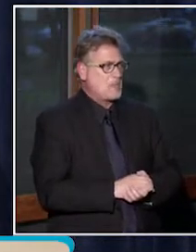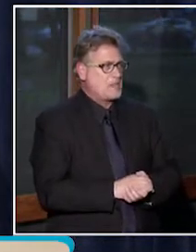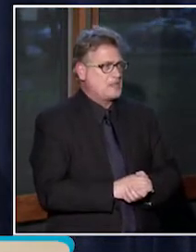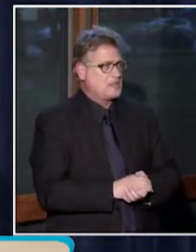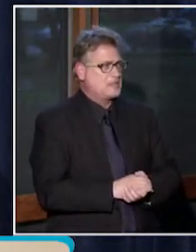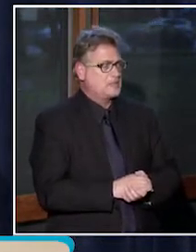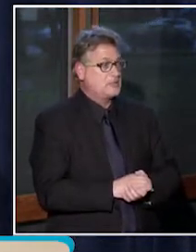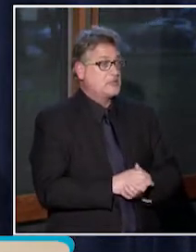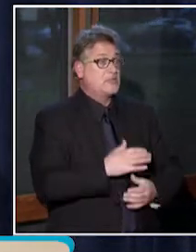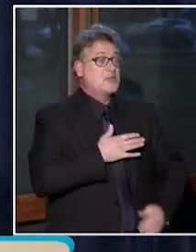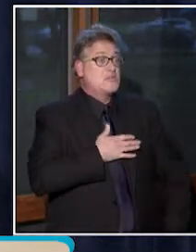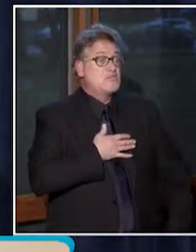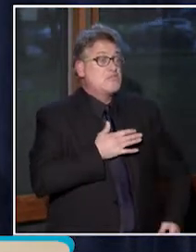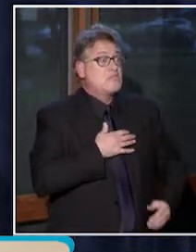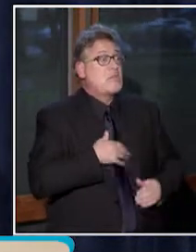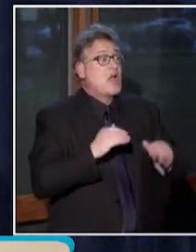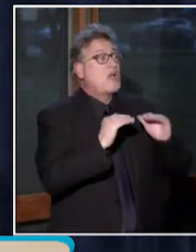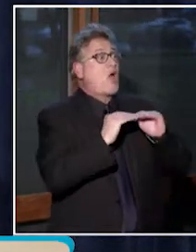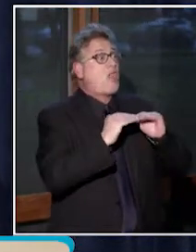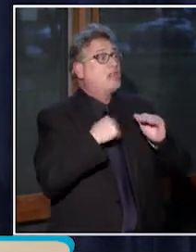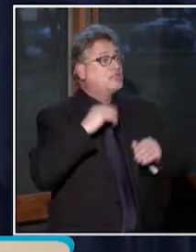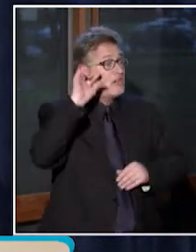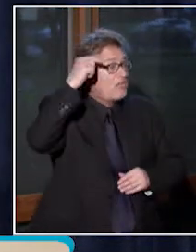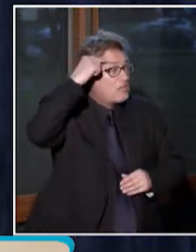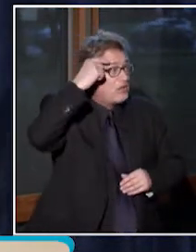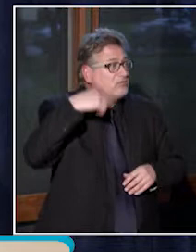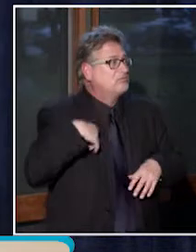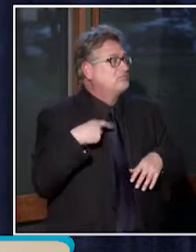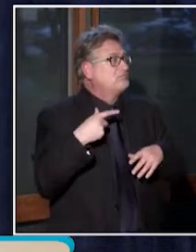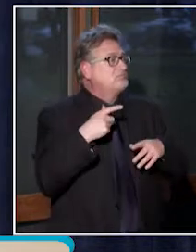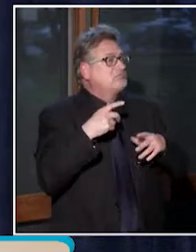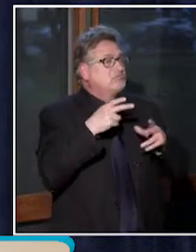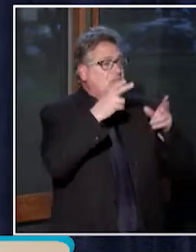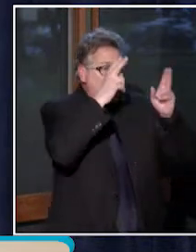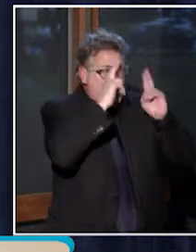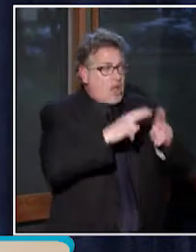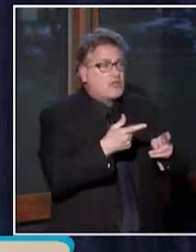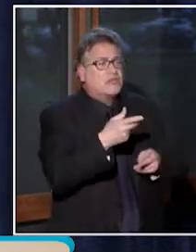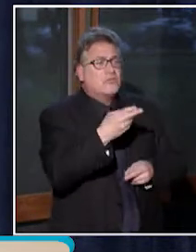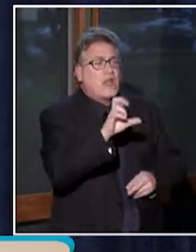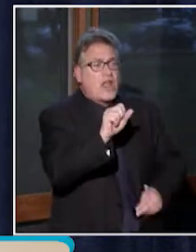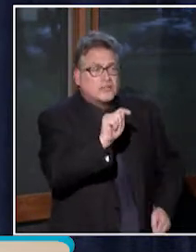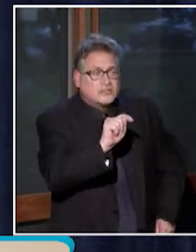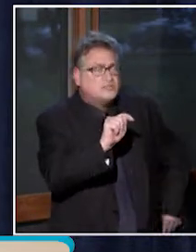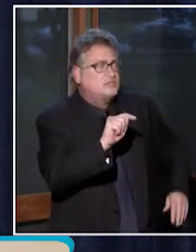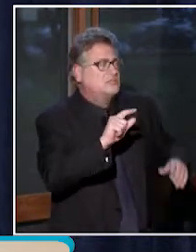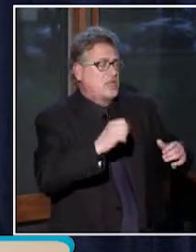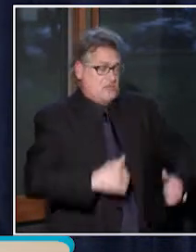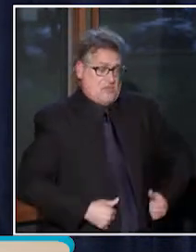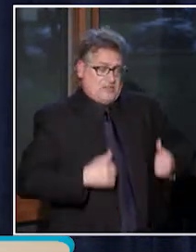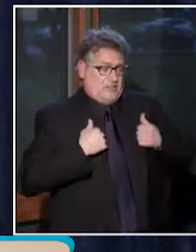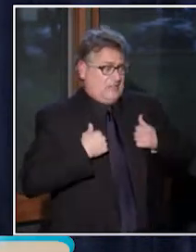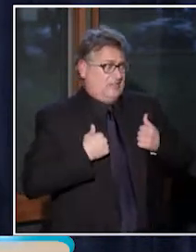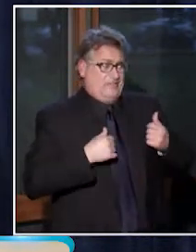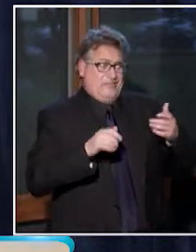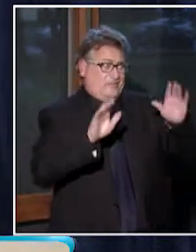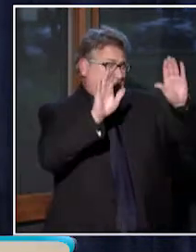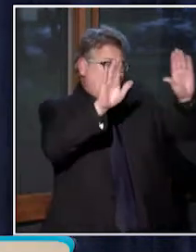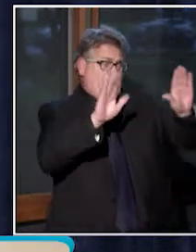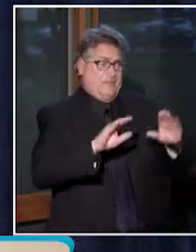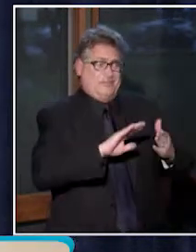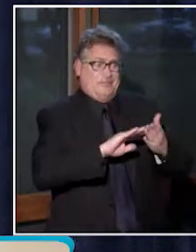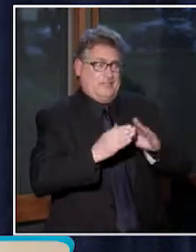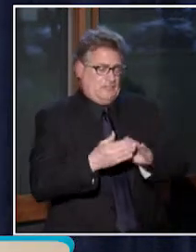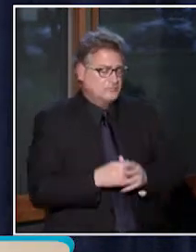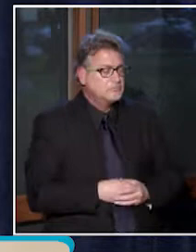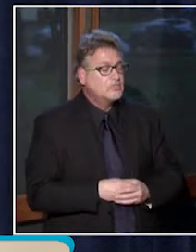my colleagues in government, honored guests, and all the residents of this really incredible and amazing city. As